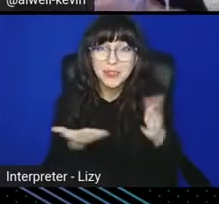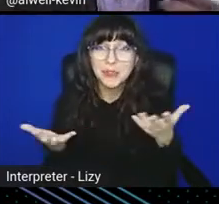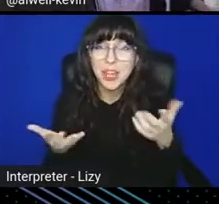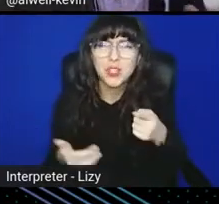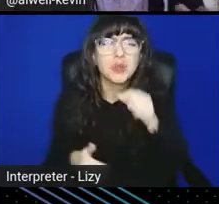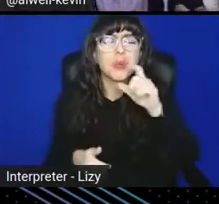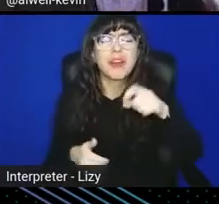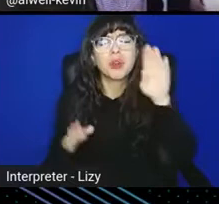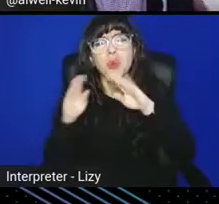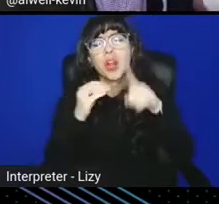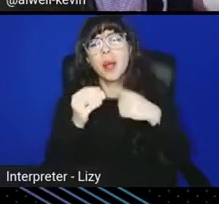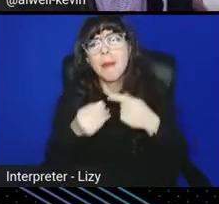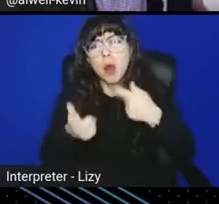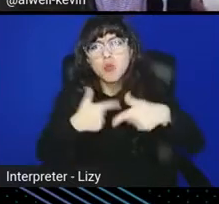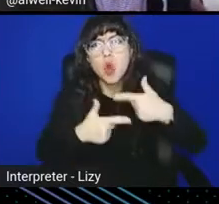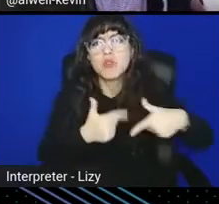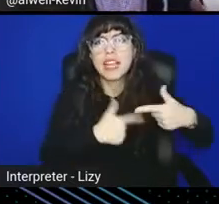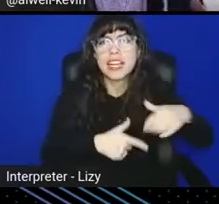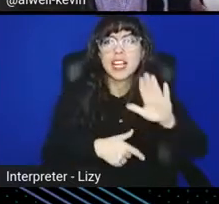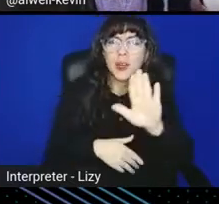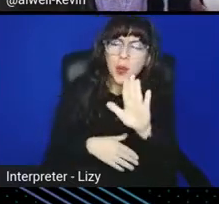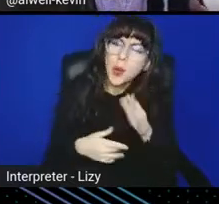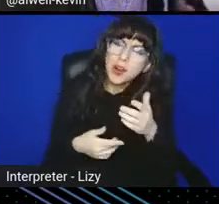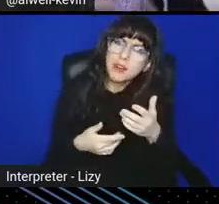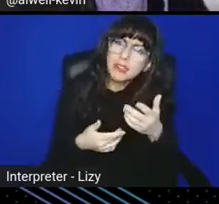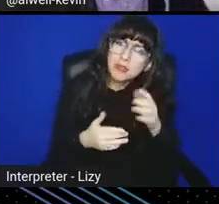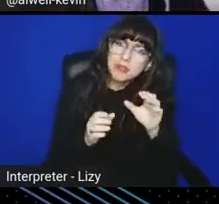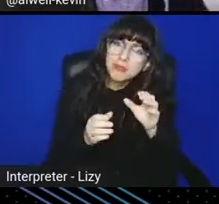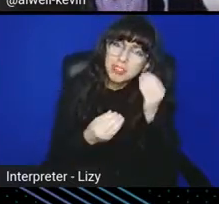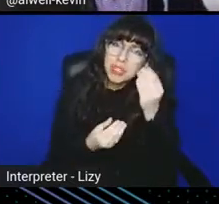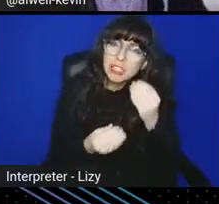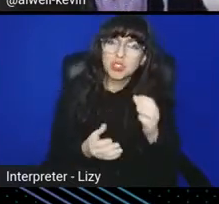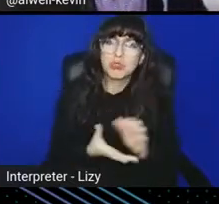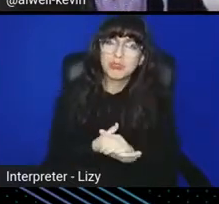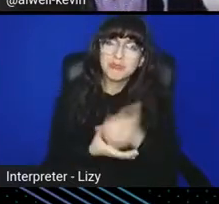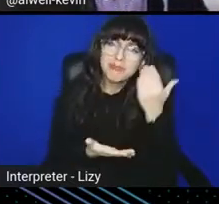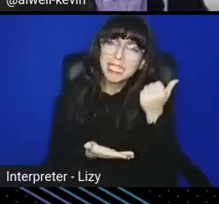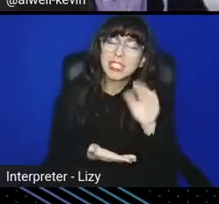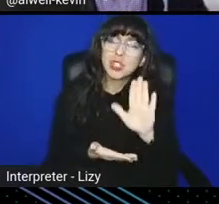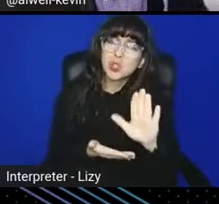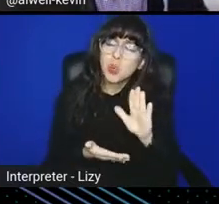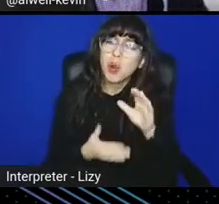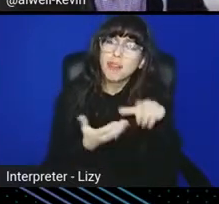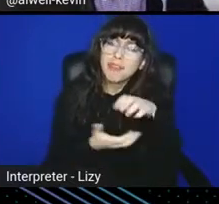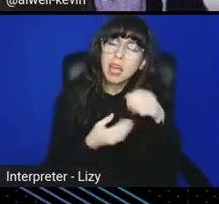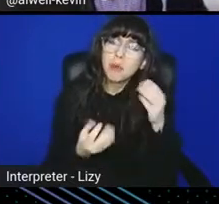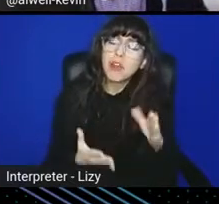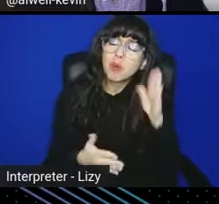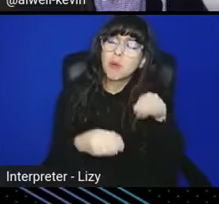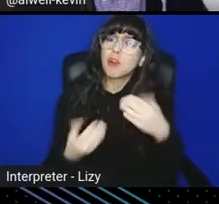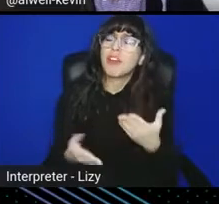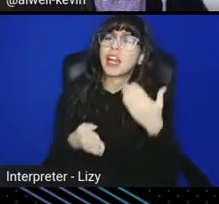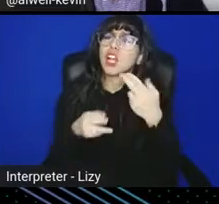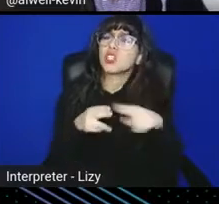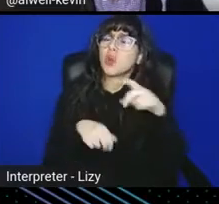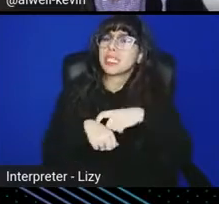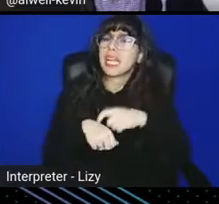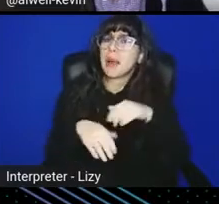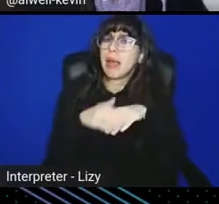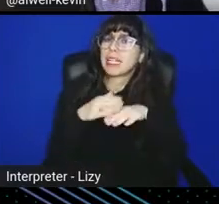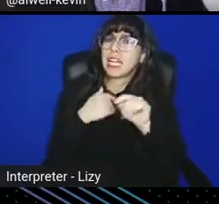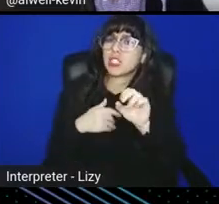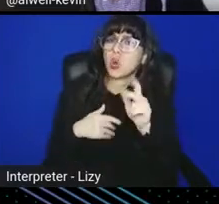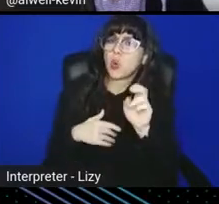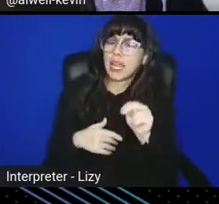about rotating your credentials, okay? Because your cloud provider is going to issue short-lived access tokens. So Hashi is basically